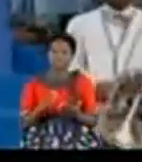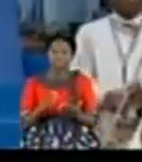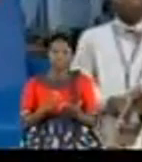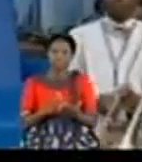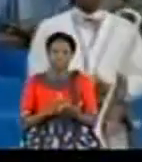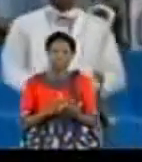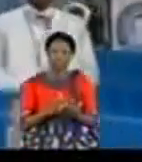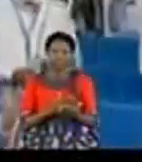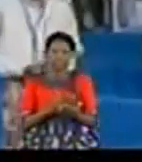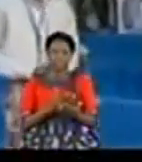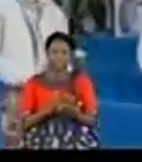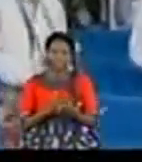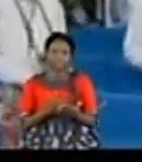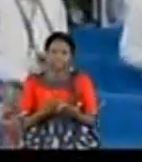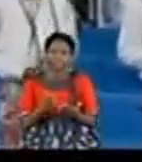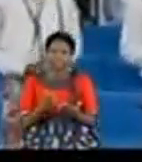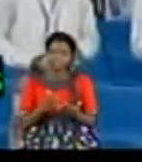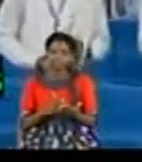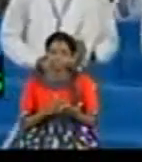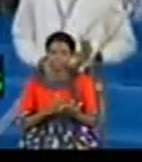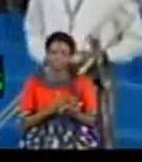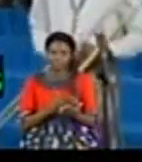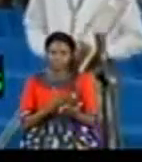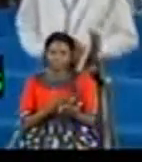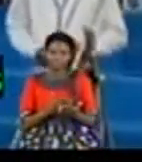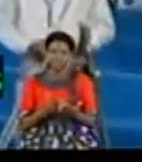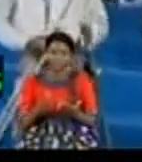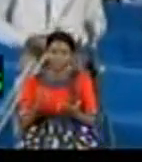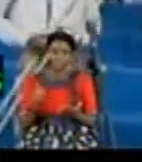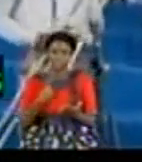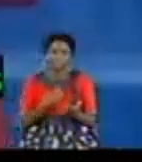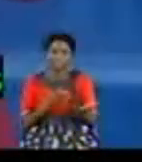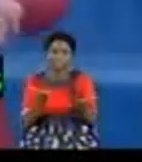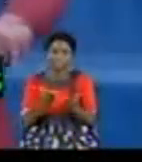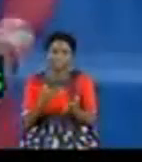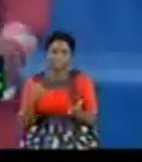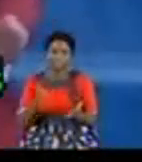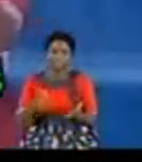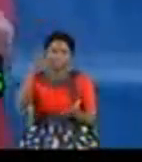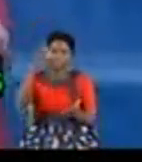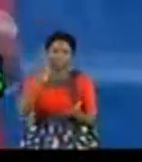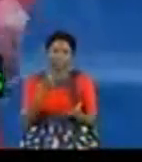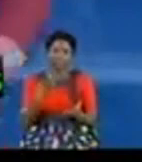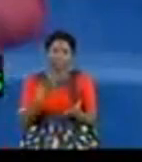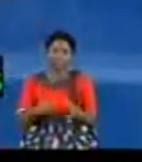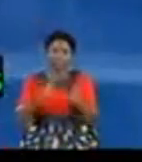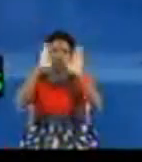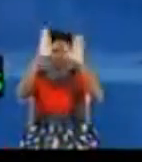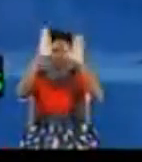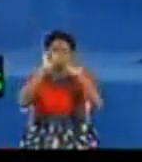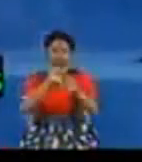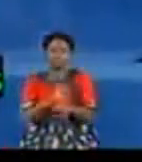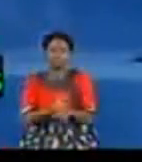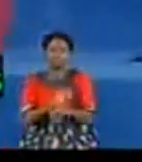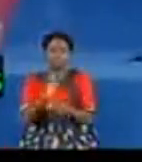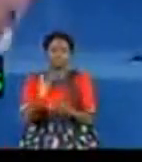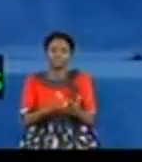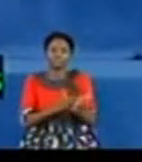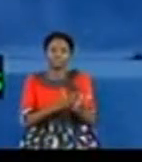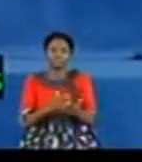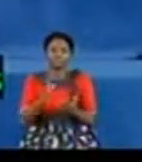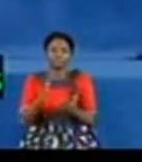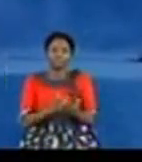open we Ser god of mirac the de the